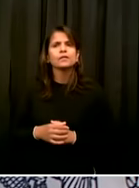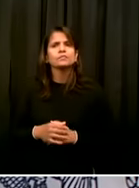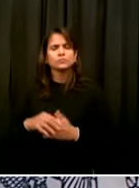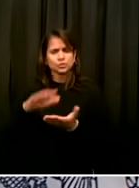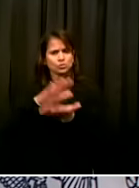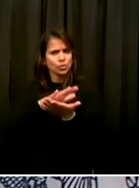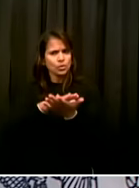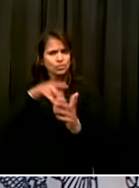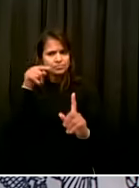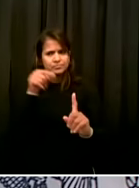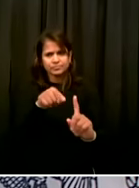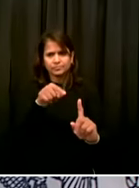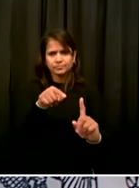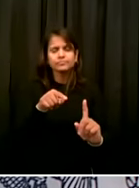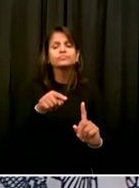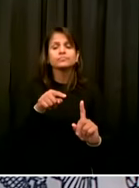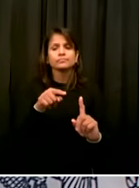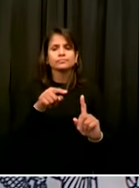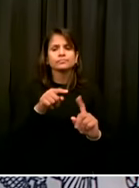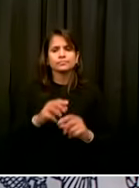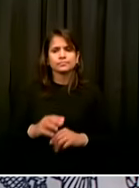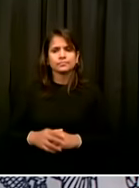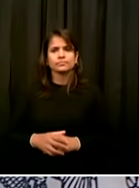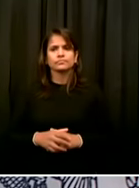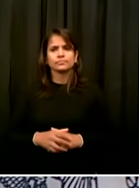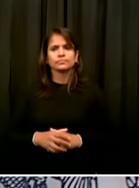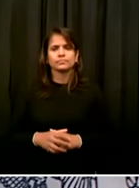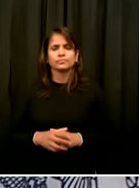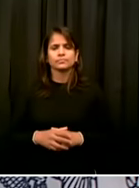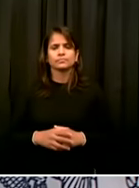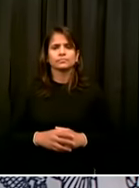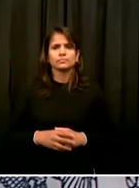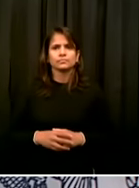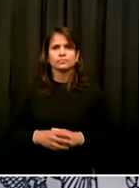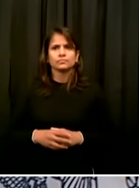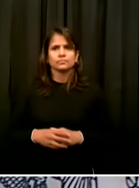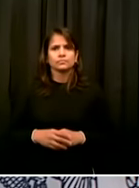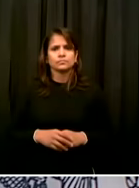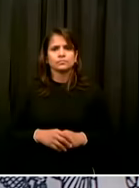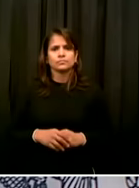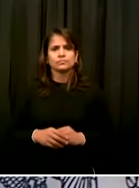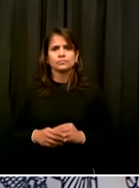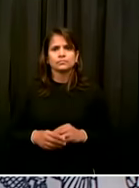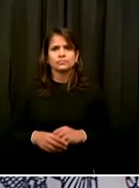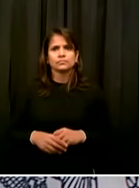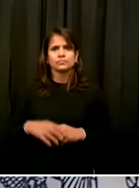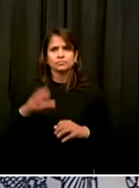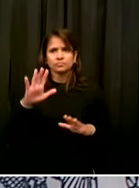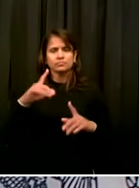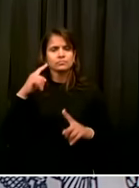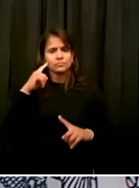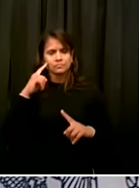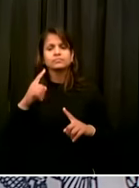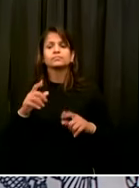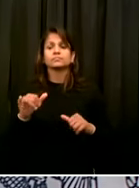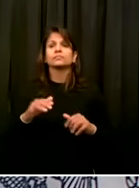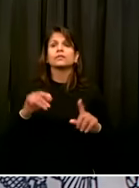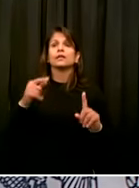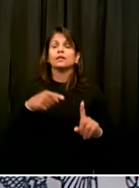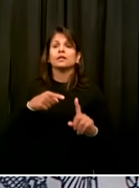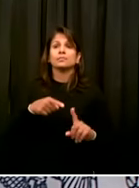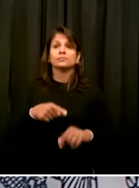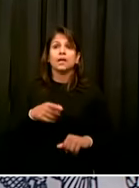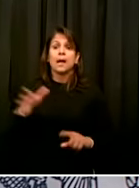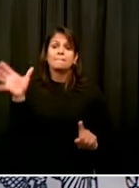abroad because of concerns with COVID over the summer, but perhaps because they were simply following tradition and having